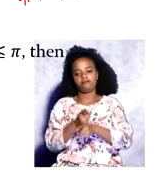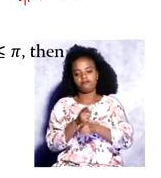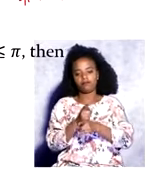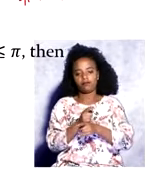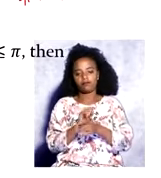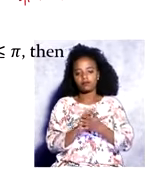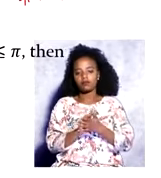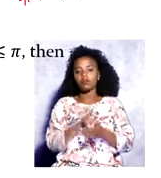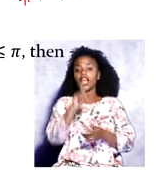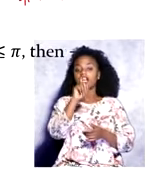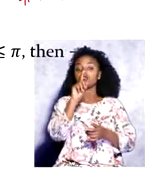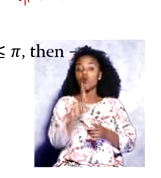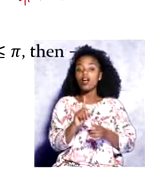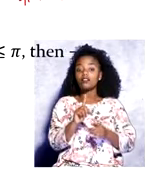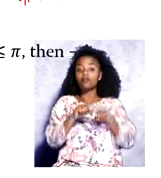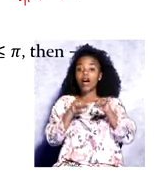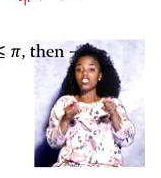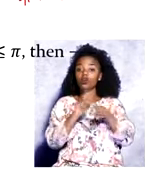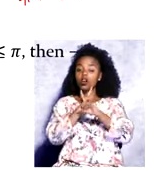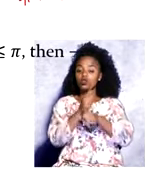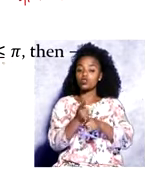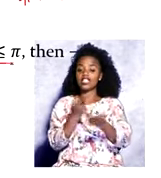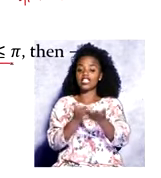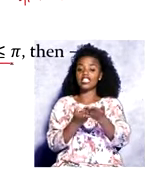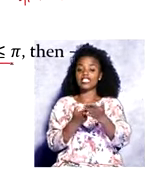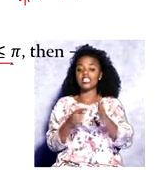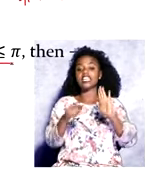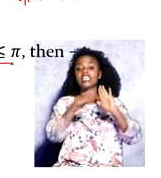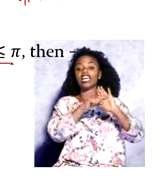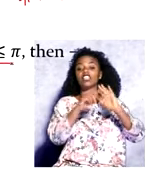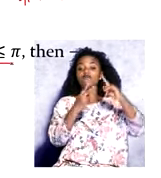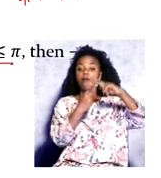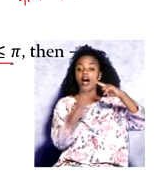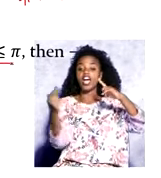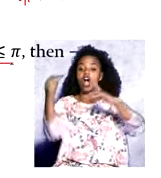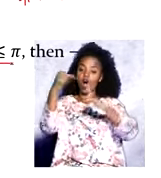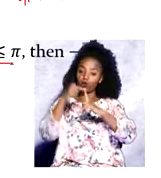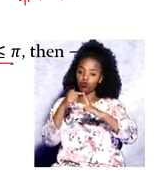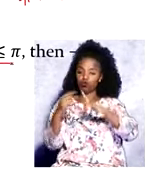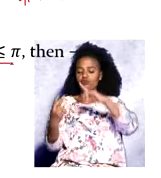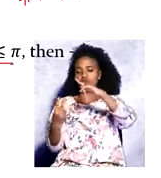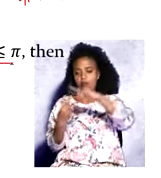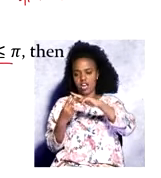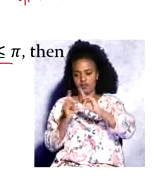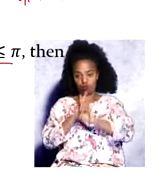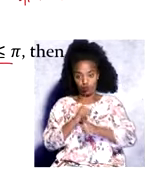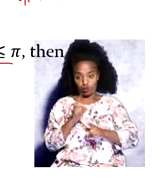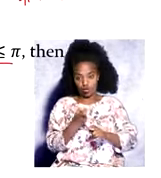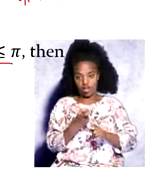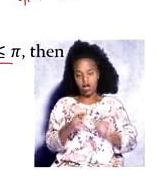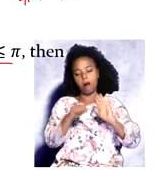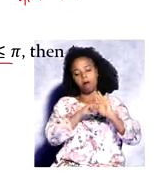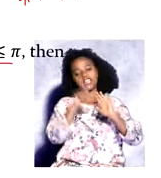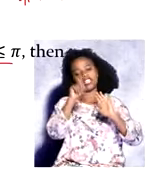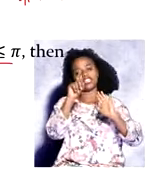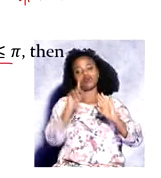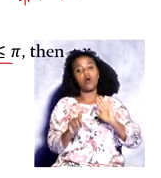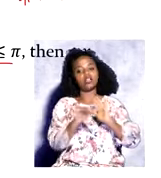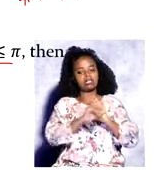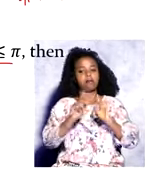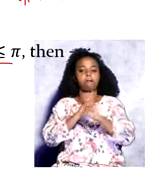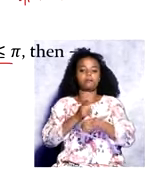a particular solution on this interval from negative pi up to pi, minus x1 is a particular